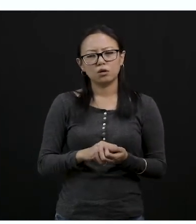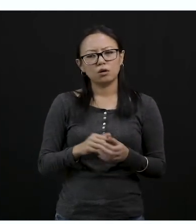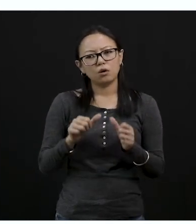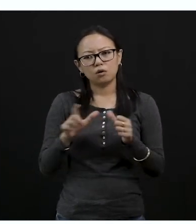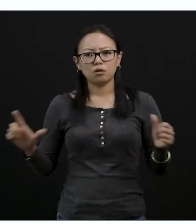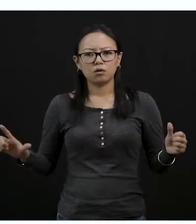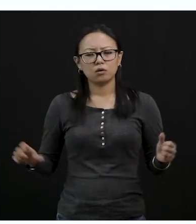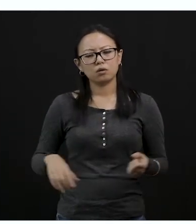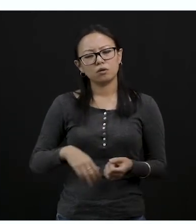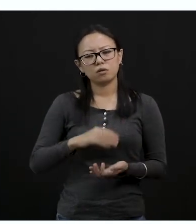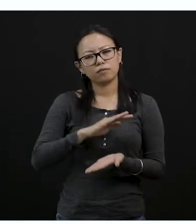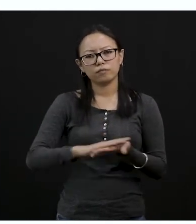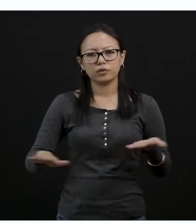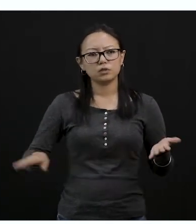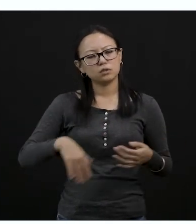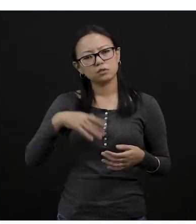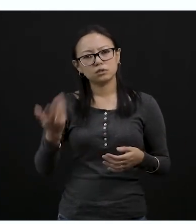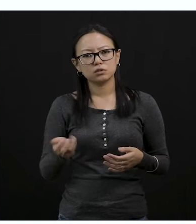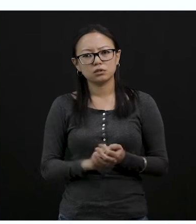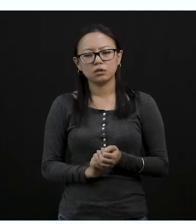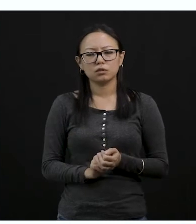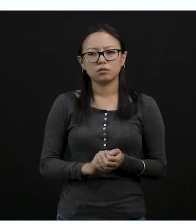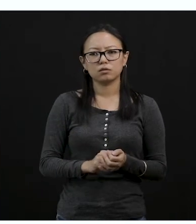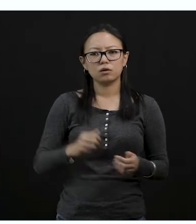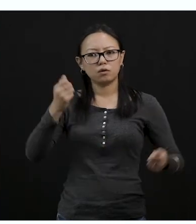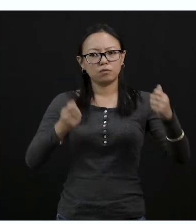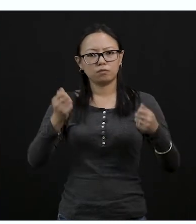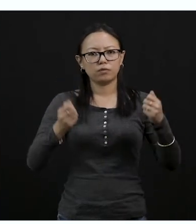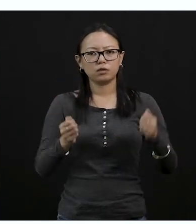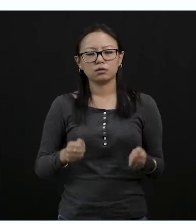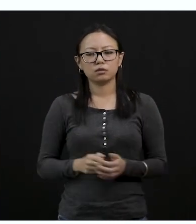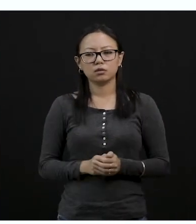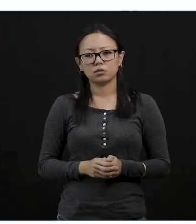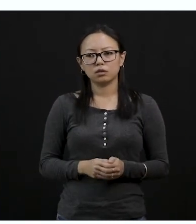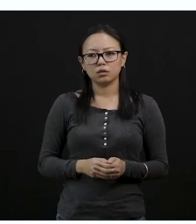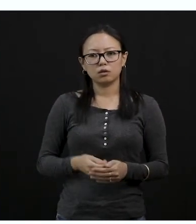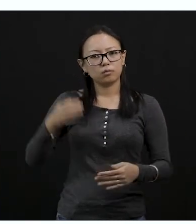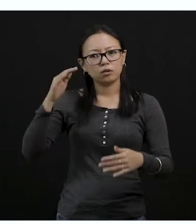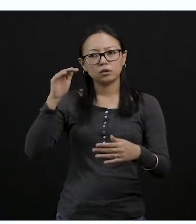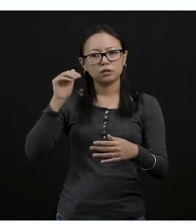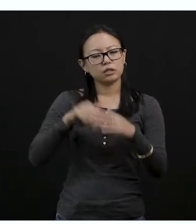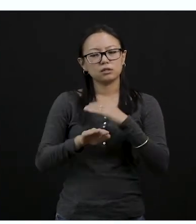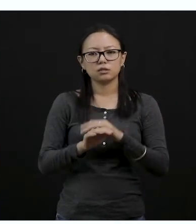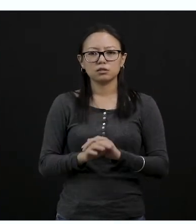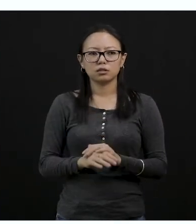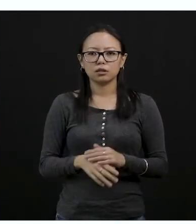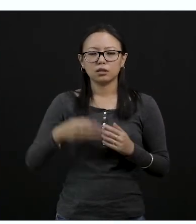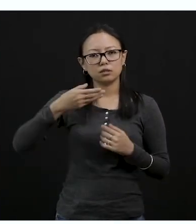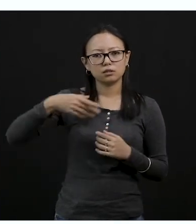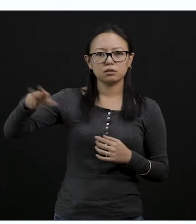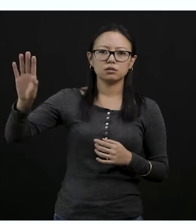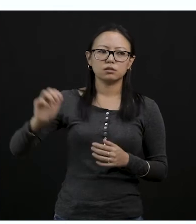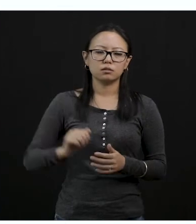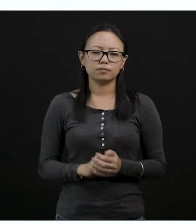which used to carry the letters or all the parcels or everything related to the post office, and they take it